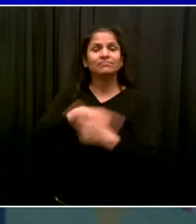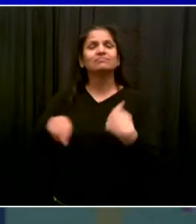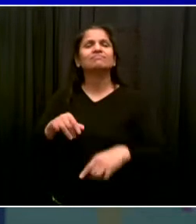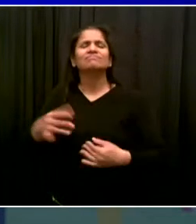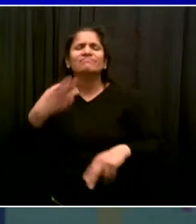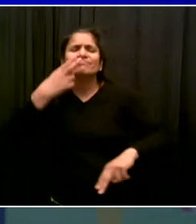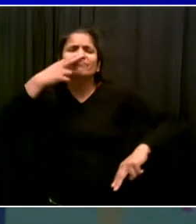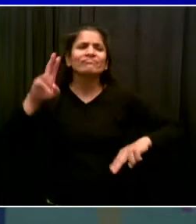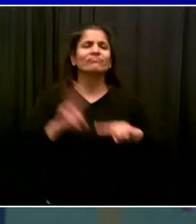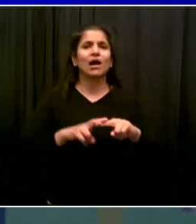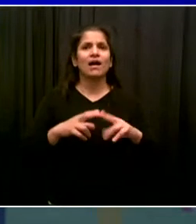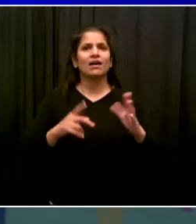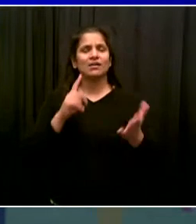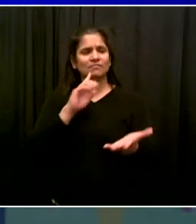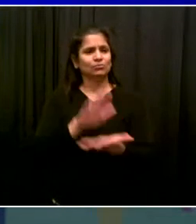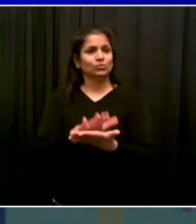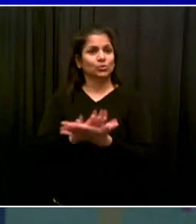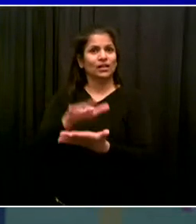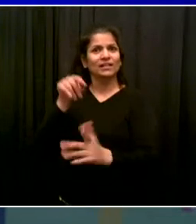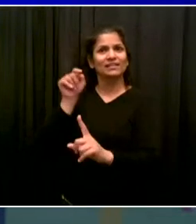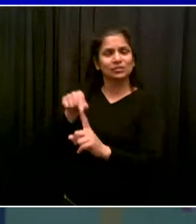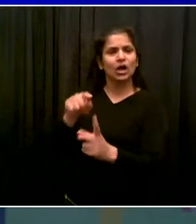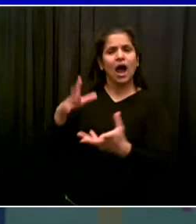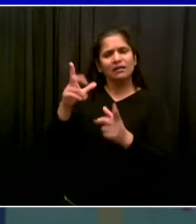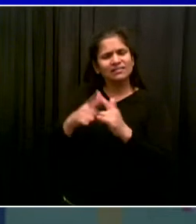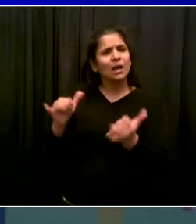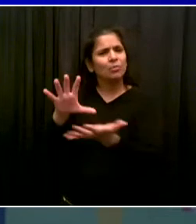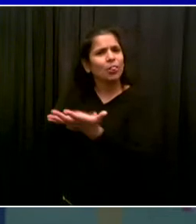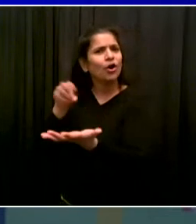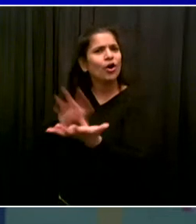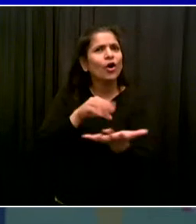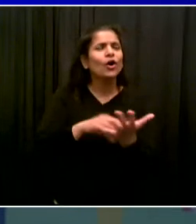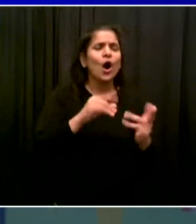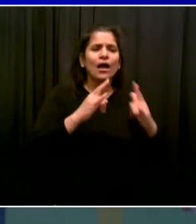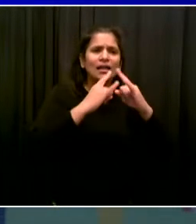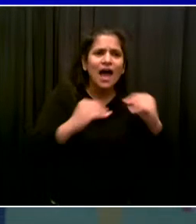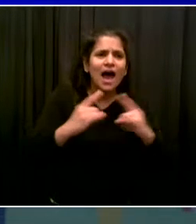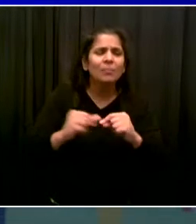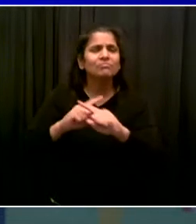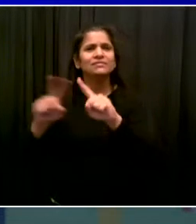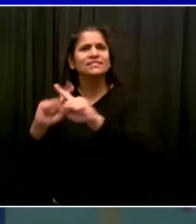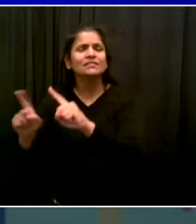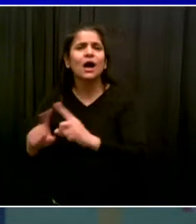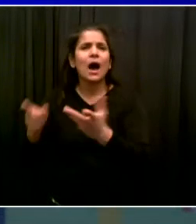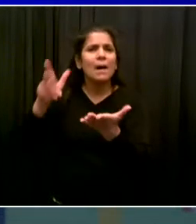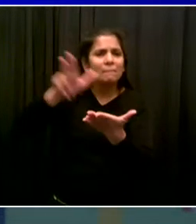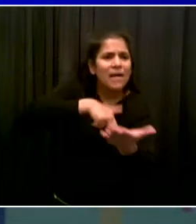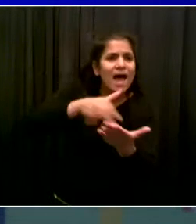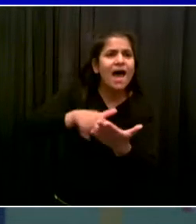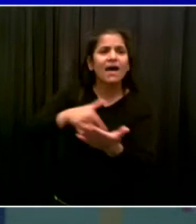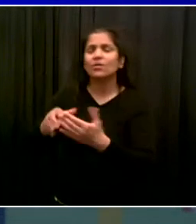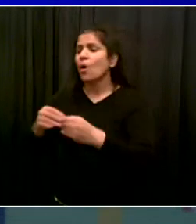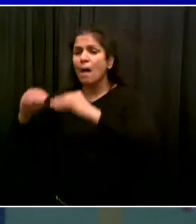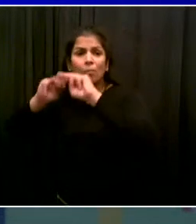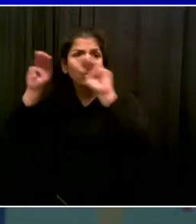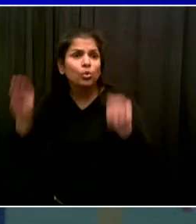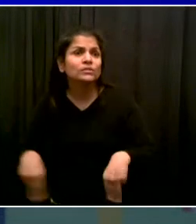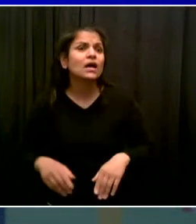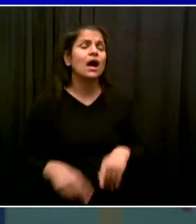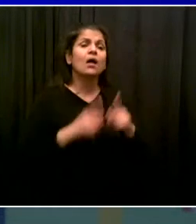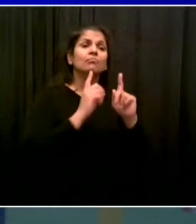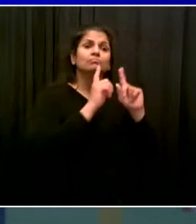recreation, a full summer of programming for kids just so they have an opportunity to do something